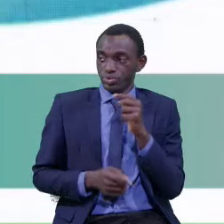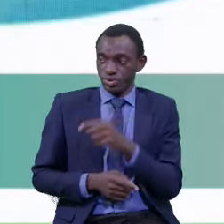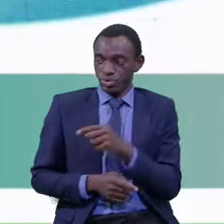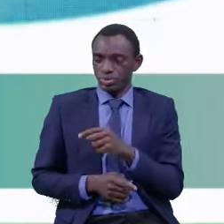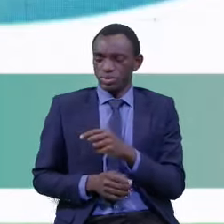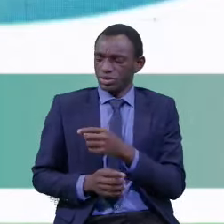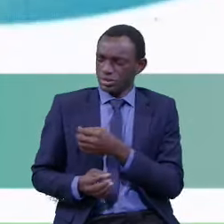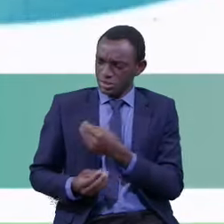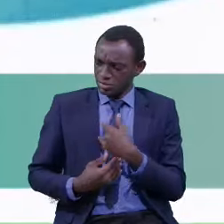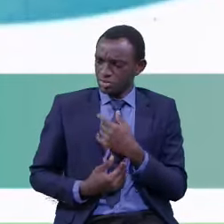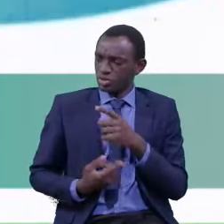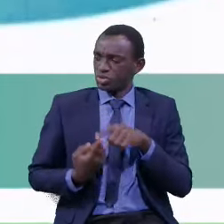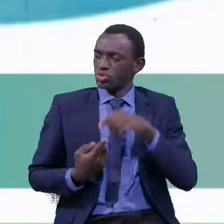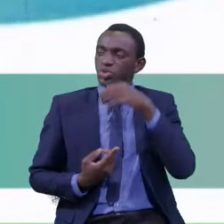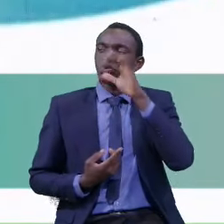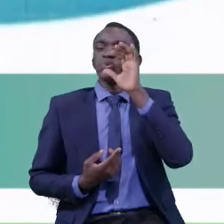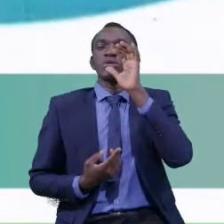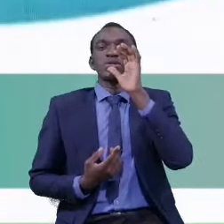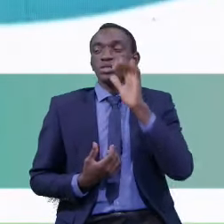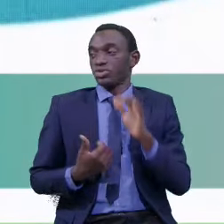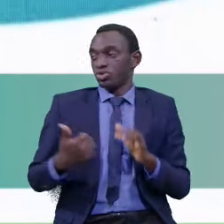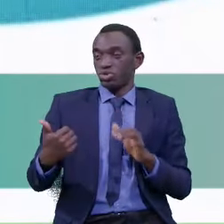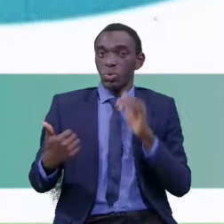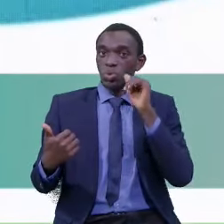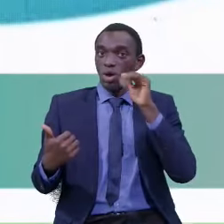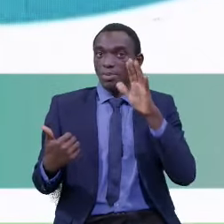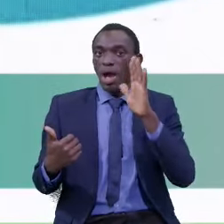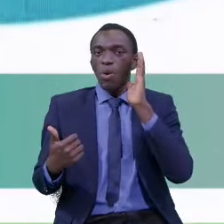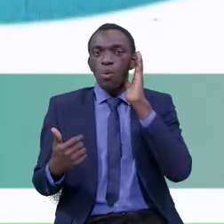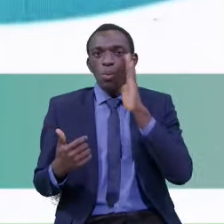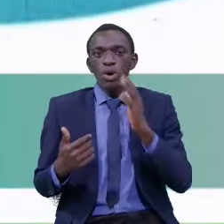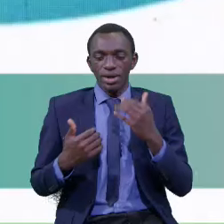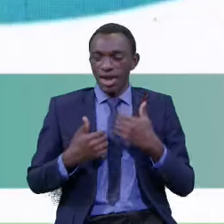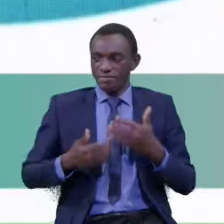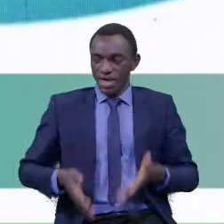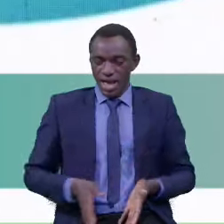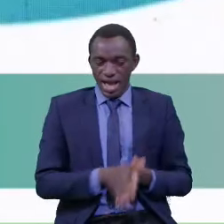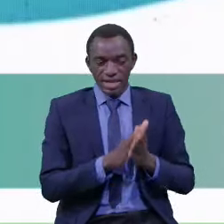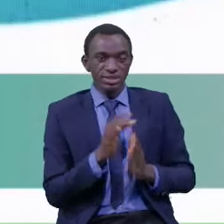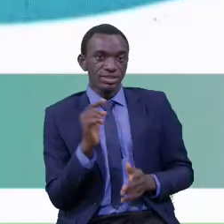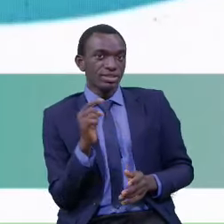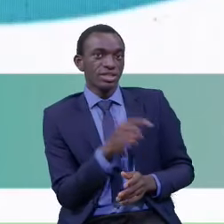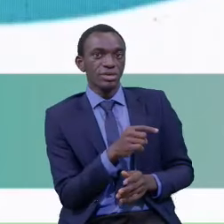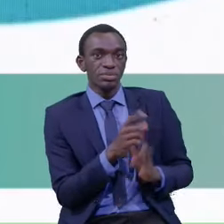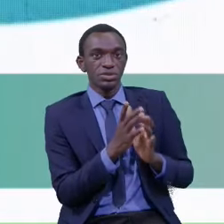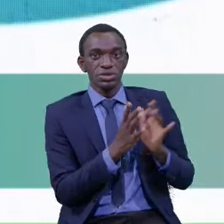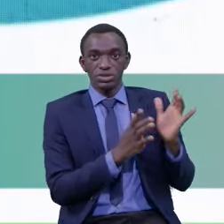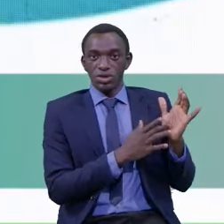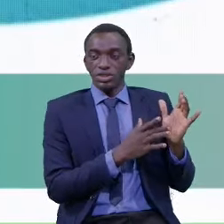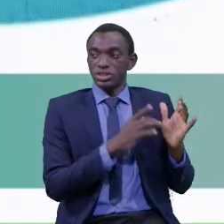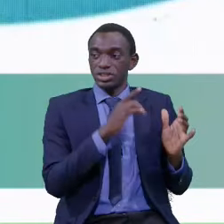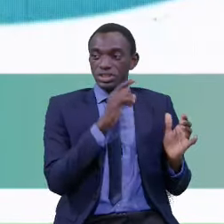to drink, thou wouldest have asked he of him, and he would have